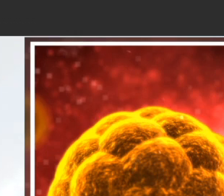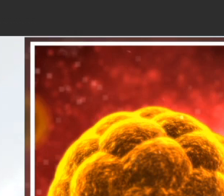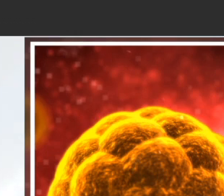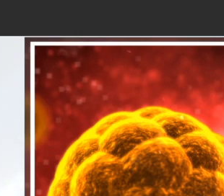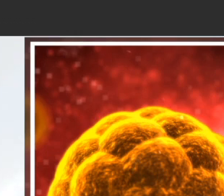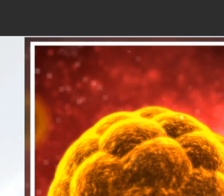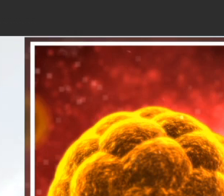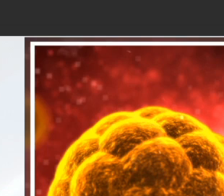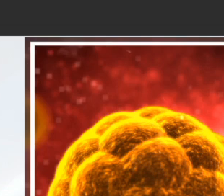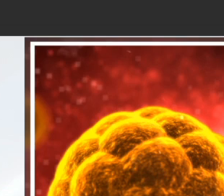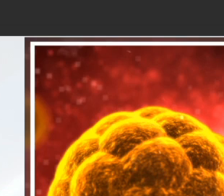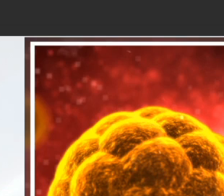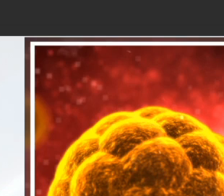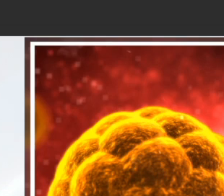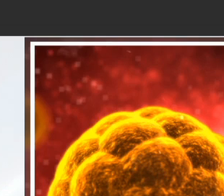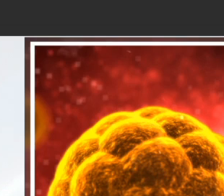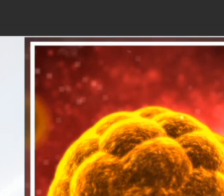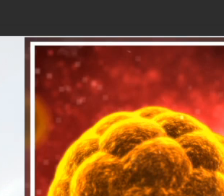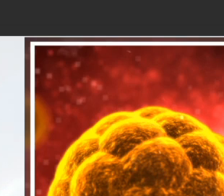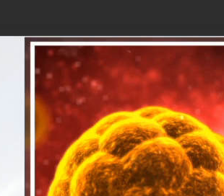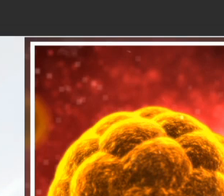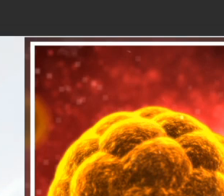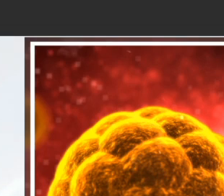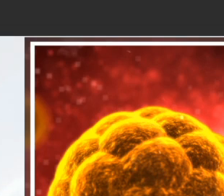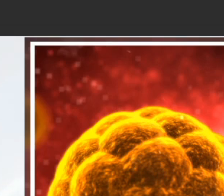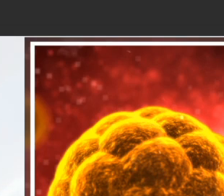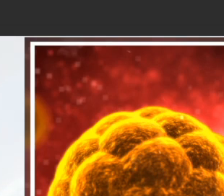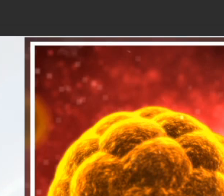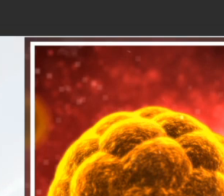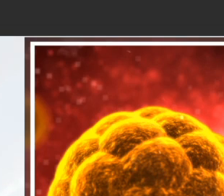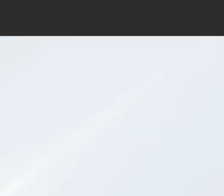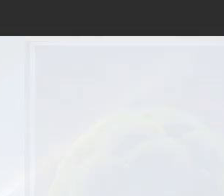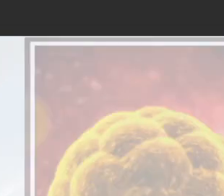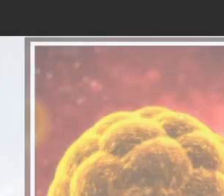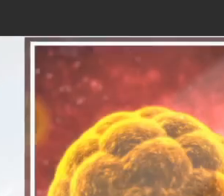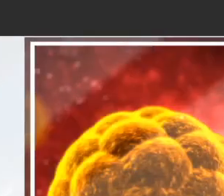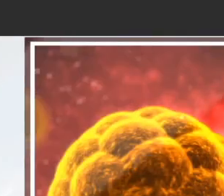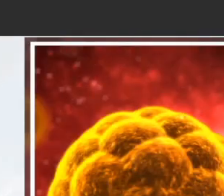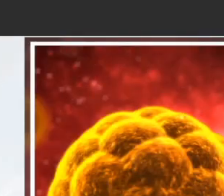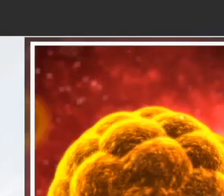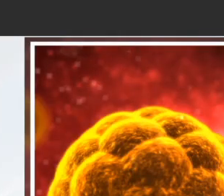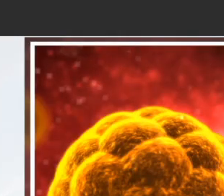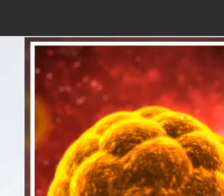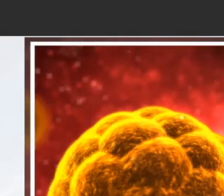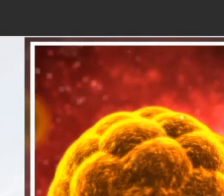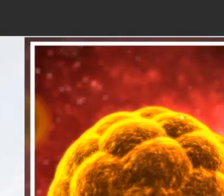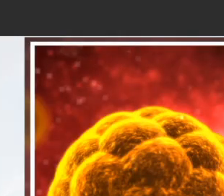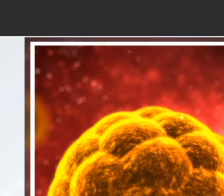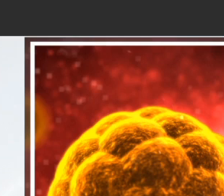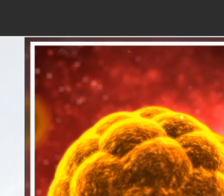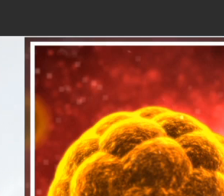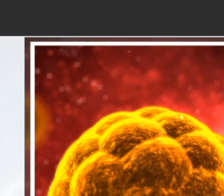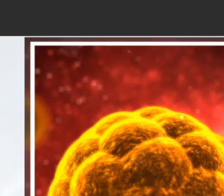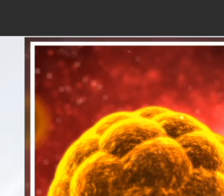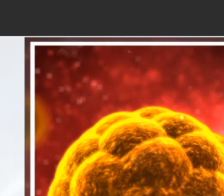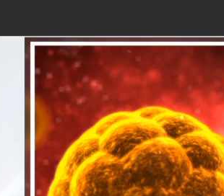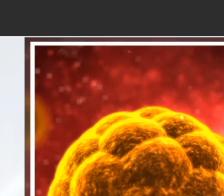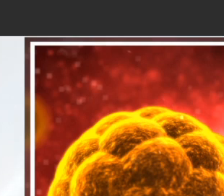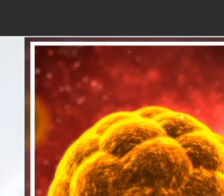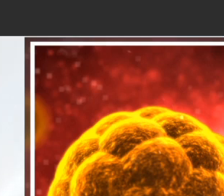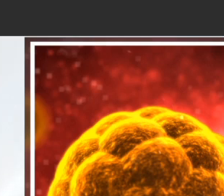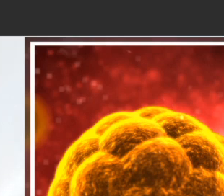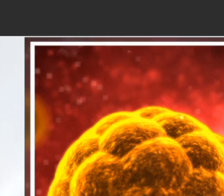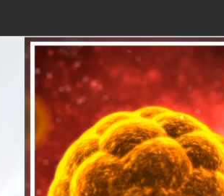people and for how long, to tell them they could have been exposed to COVID-19, and then that person might be asked to quarantine for 14